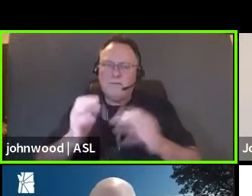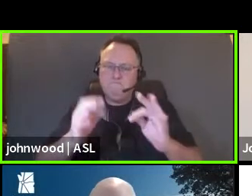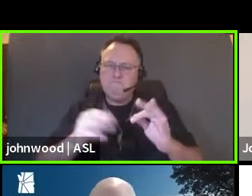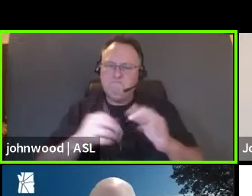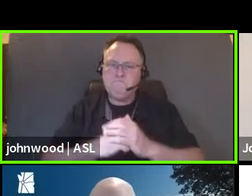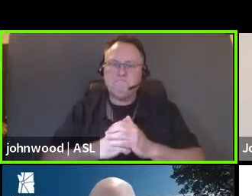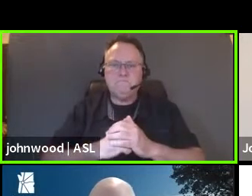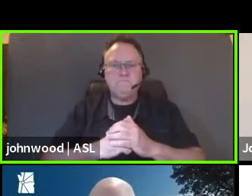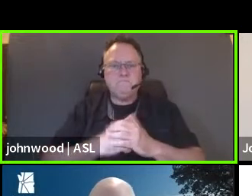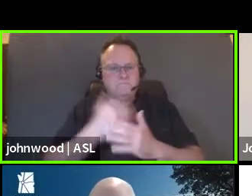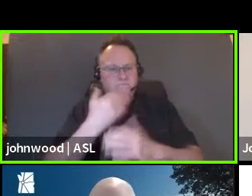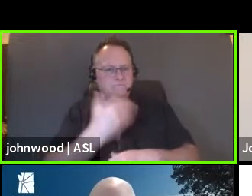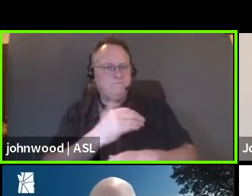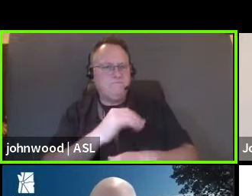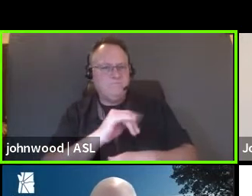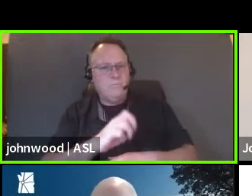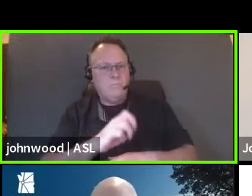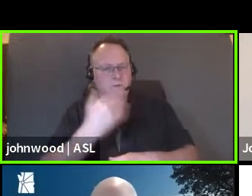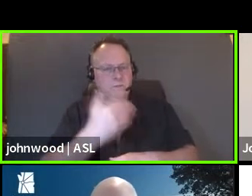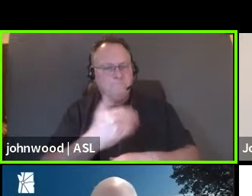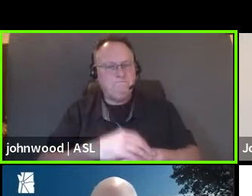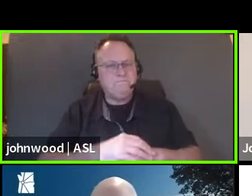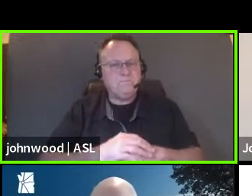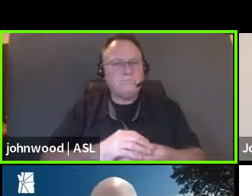Thanks, Jake. Thank you.